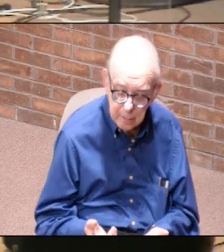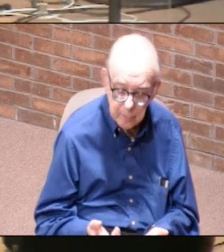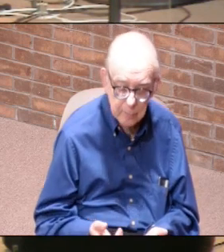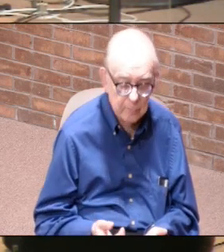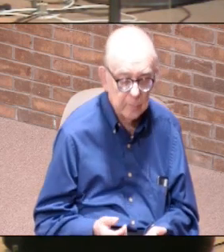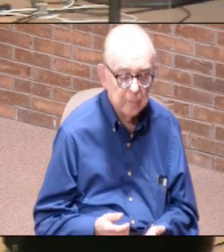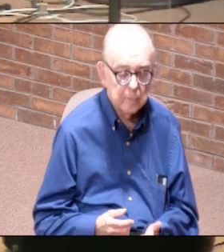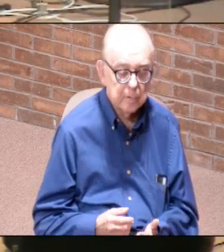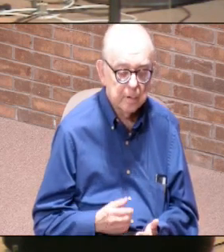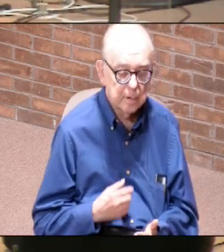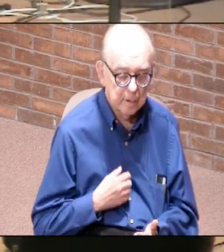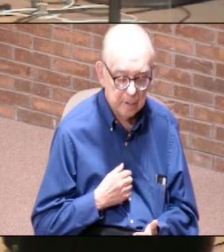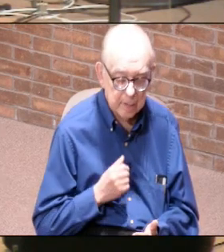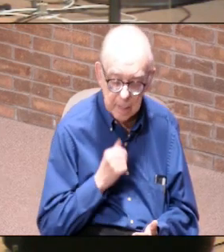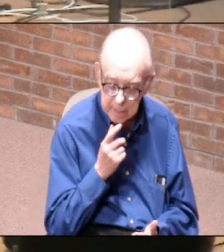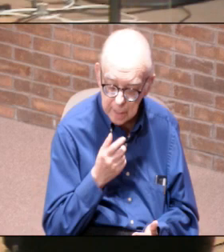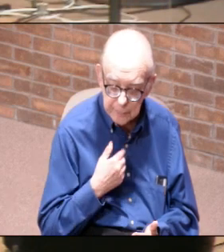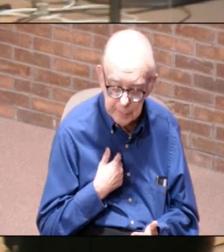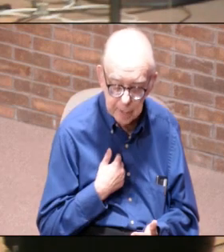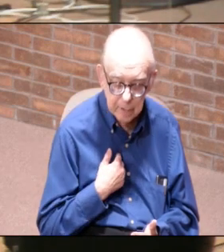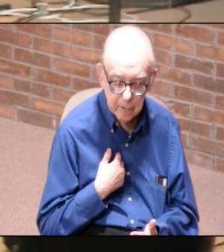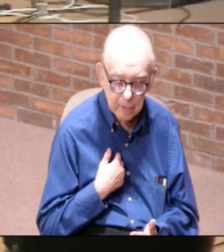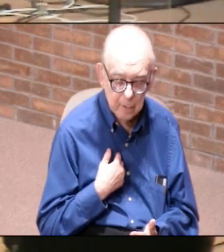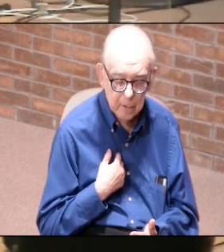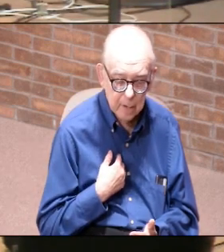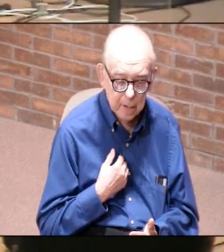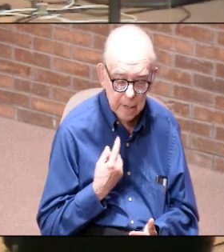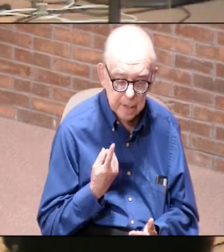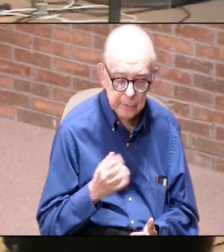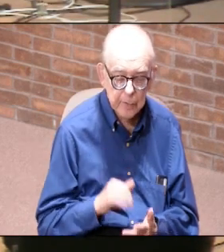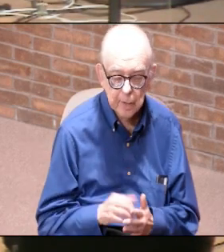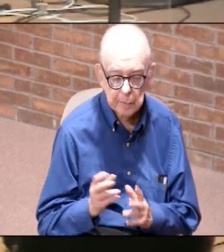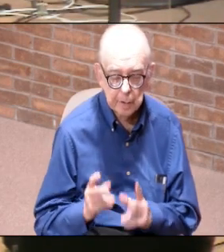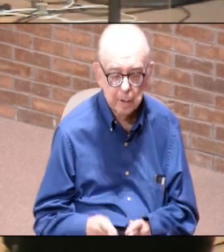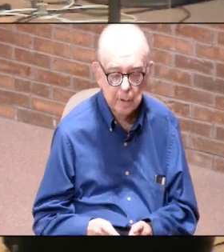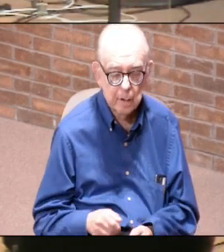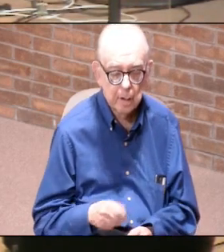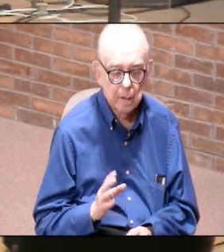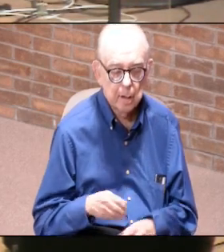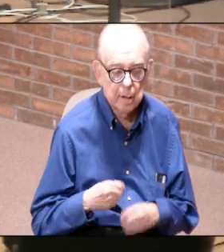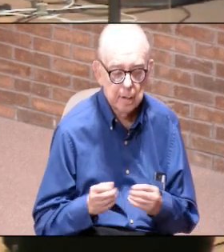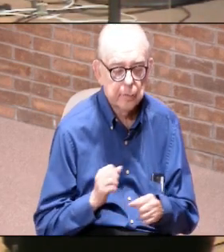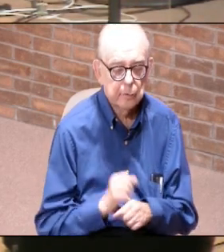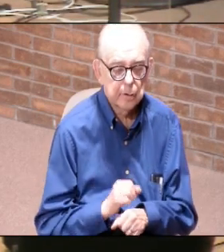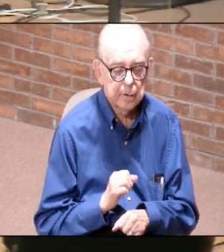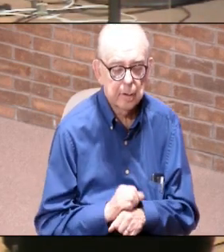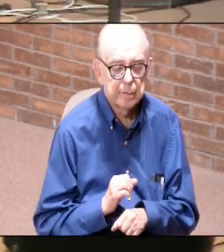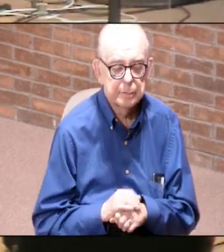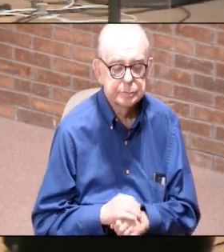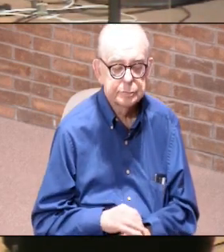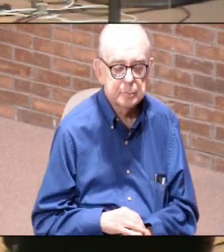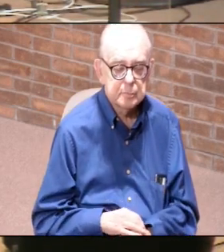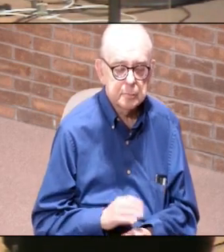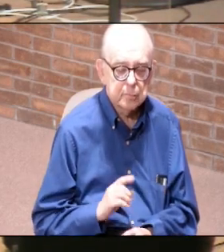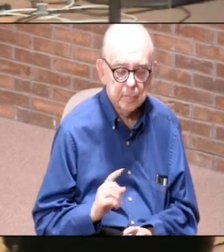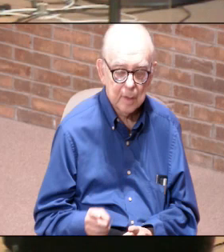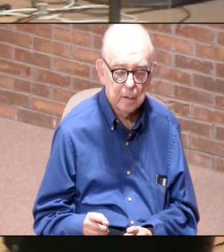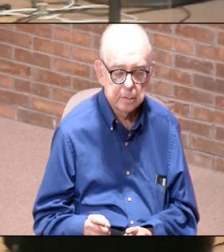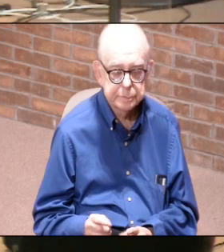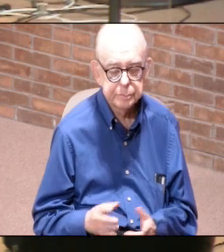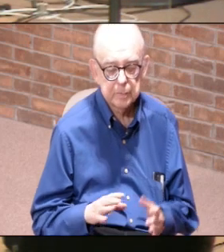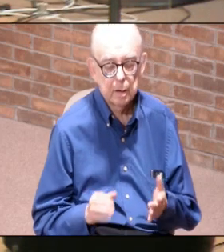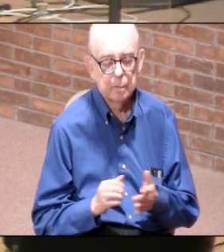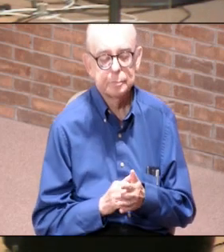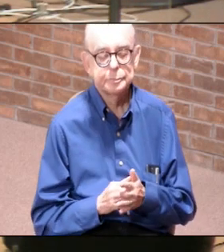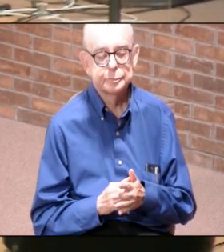It's not in it for me. It's in it for them. So God gave him this mission to go down there and